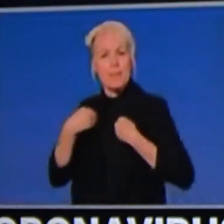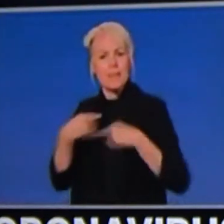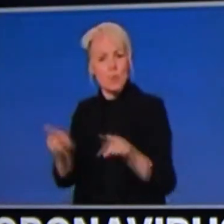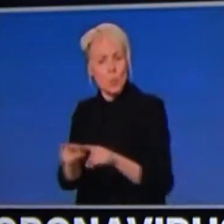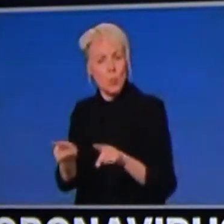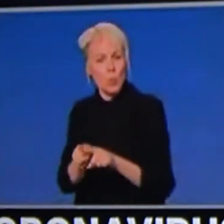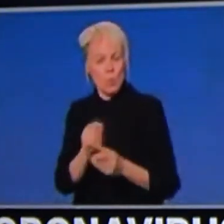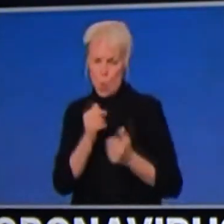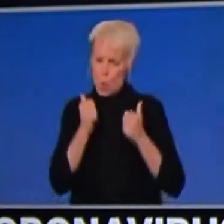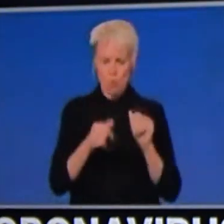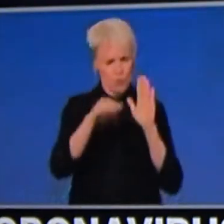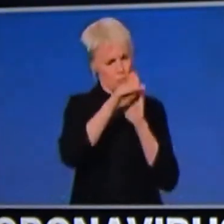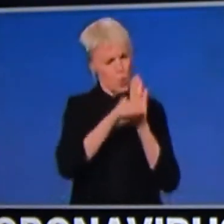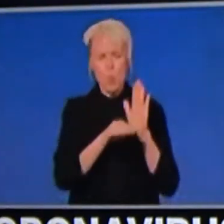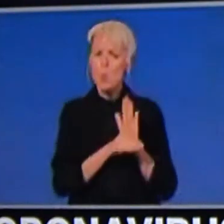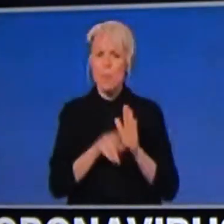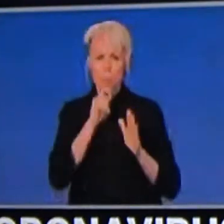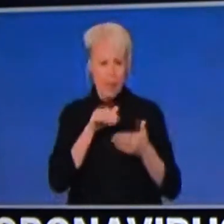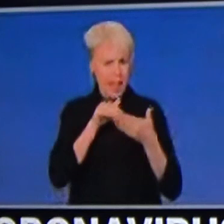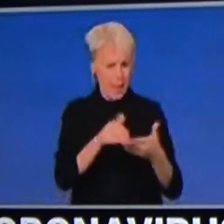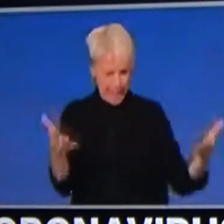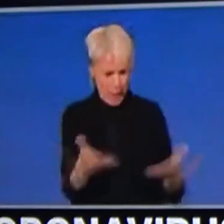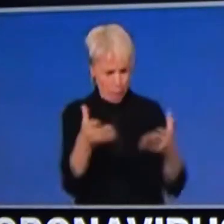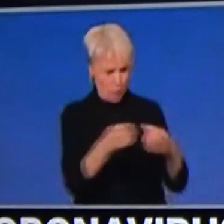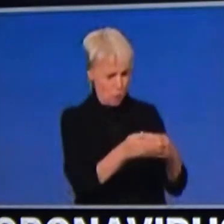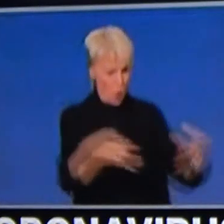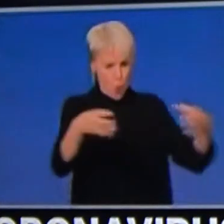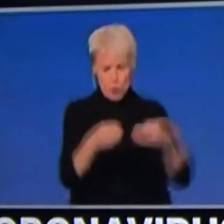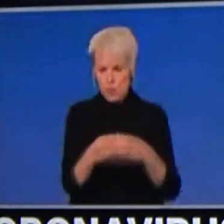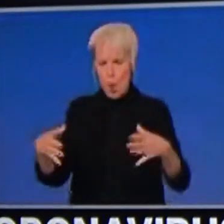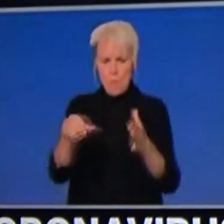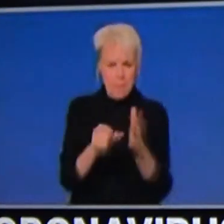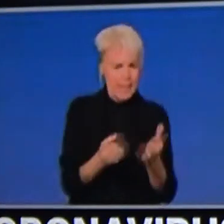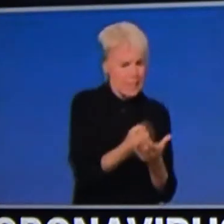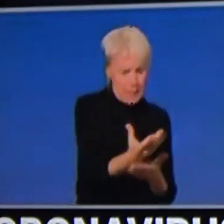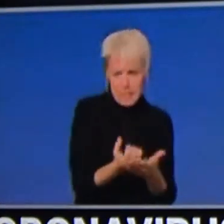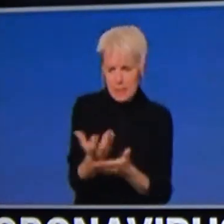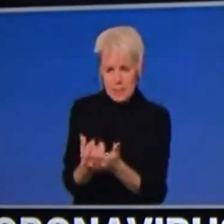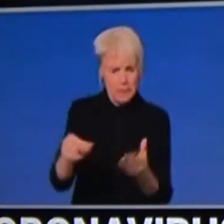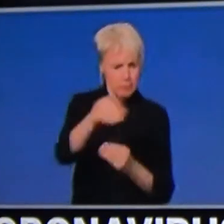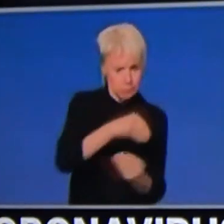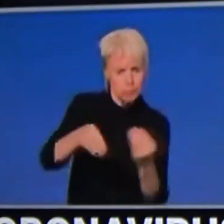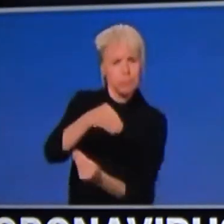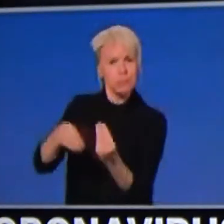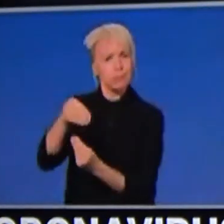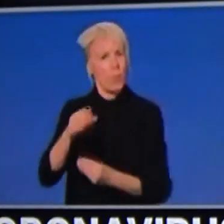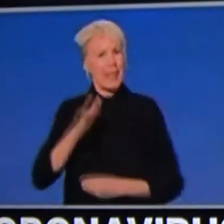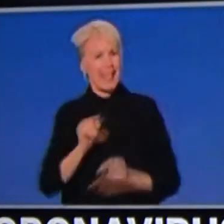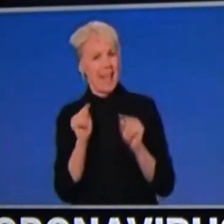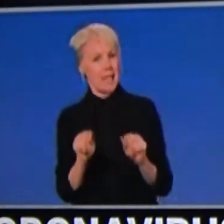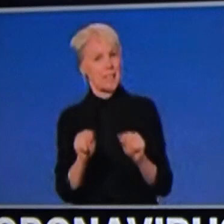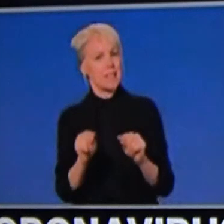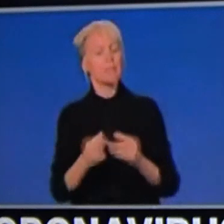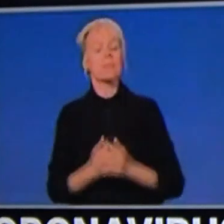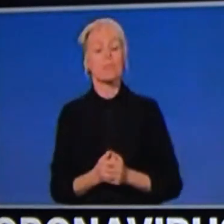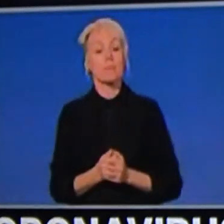level that will encourage that growth, that encourage that employment, that will encourage that investment. And there'll be an opportunity, I think, for federal and state governments